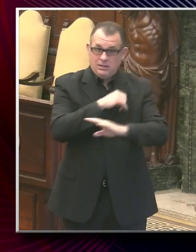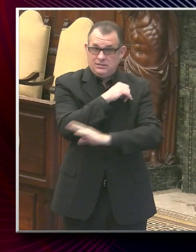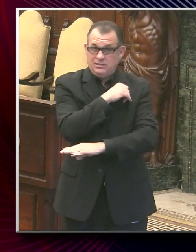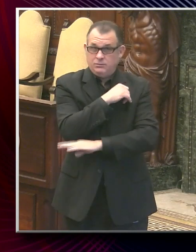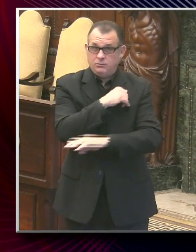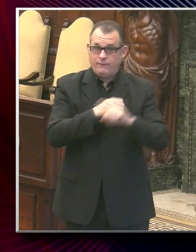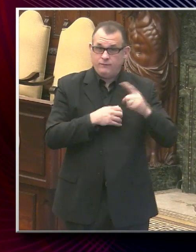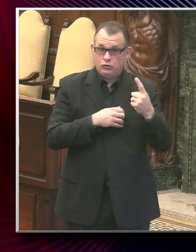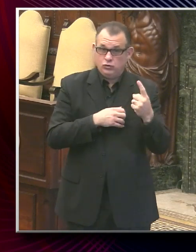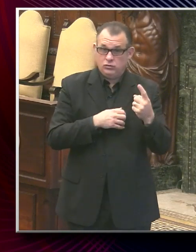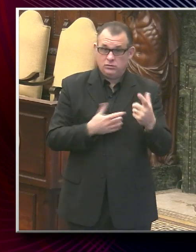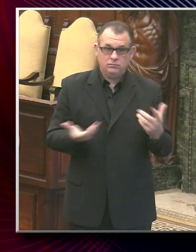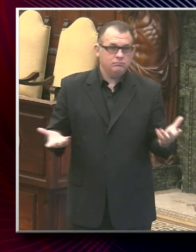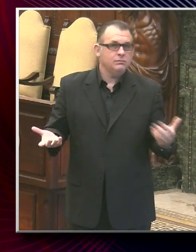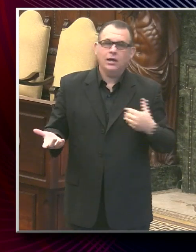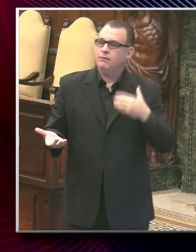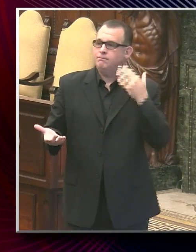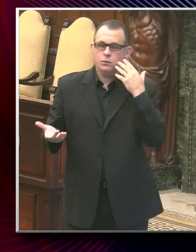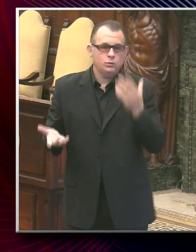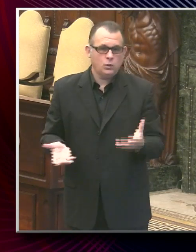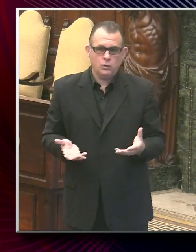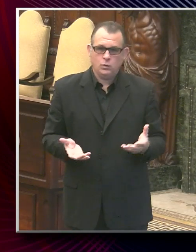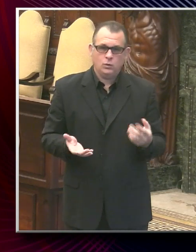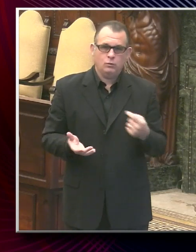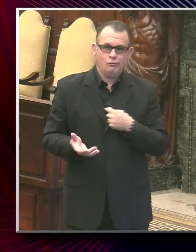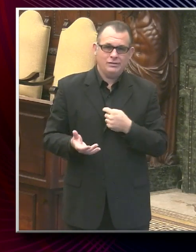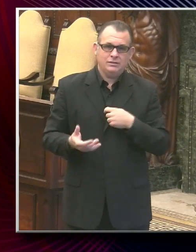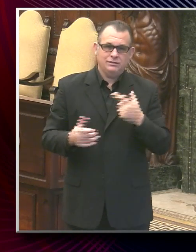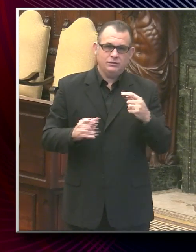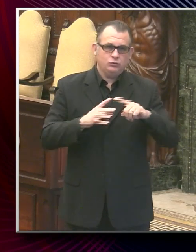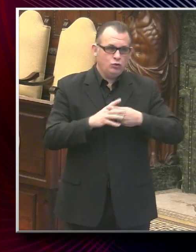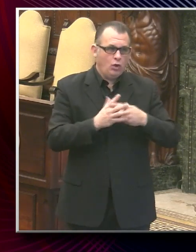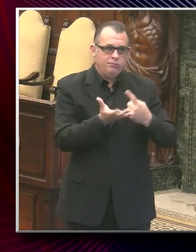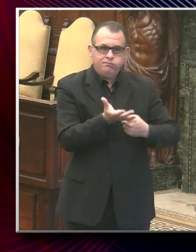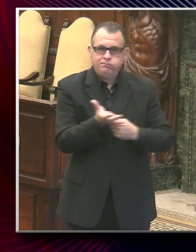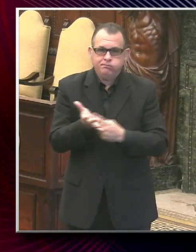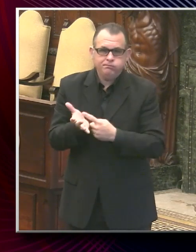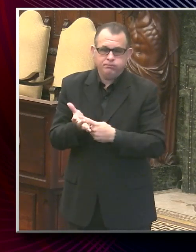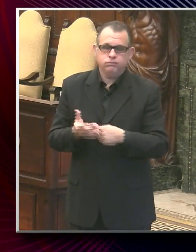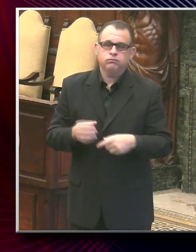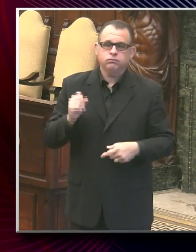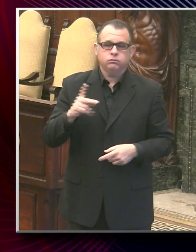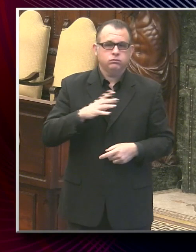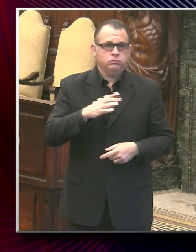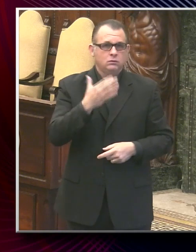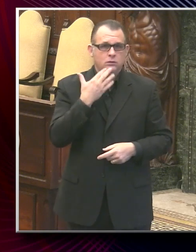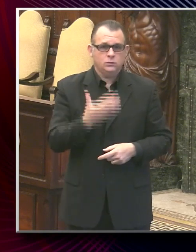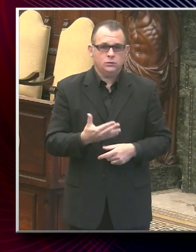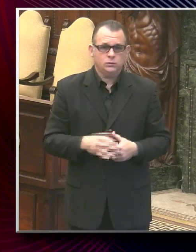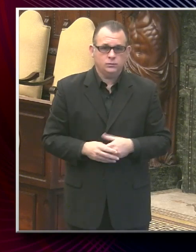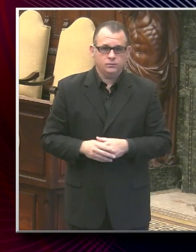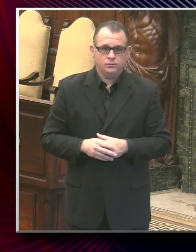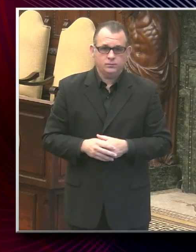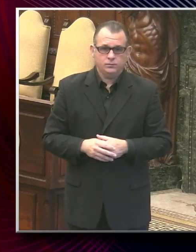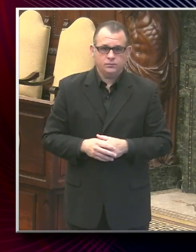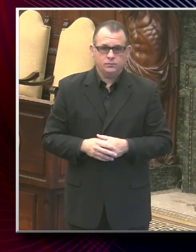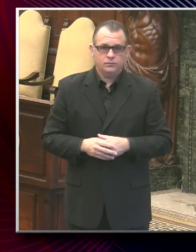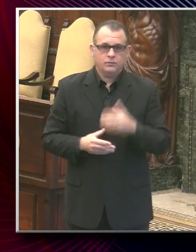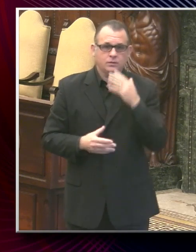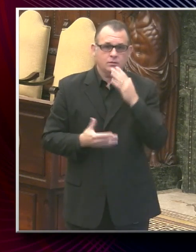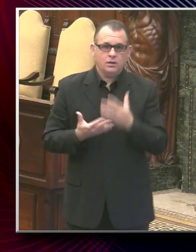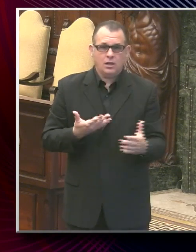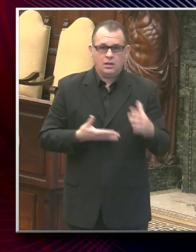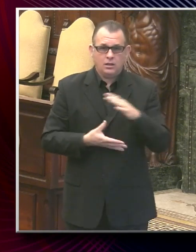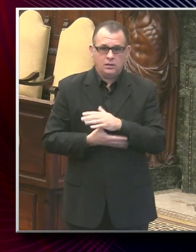there be an acting? I don't know. We're just getting into it right now. Okay. Thank you. So Pat, we'll go back to